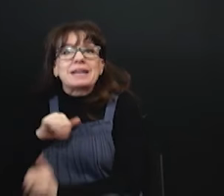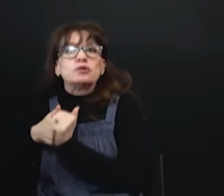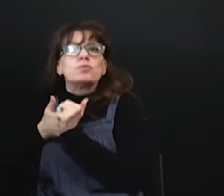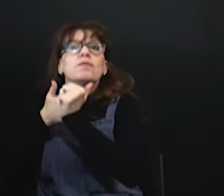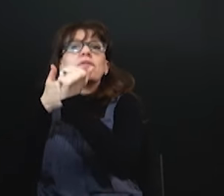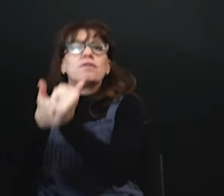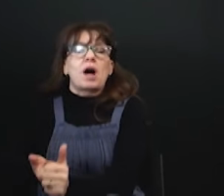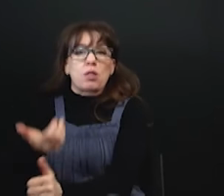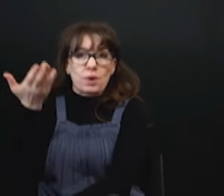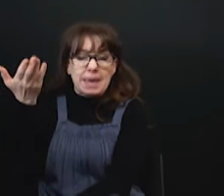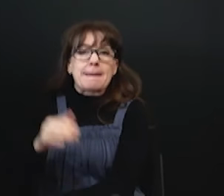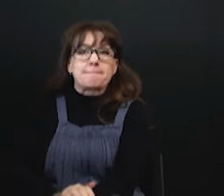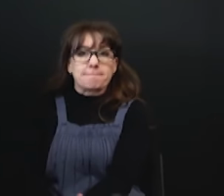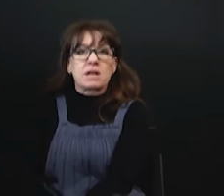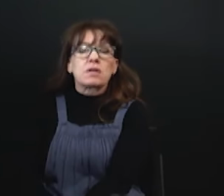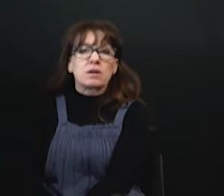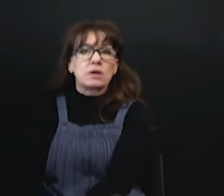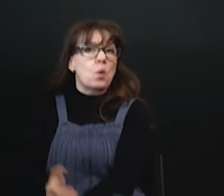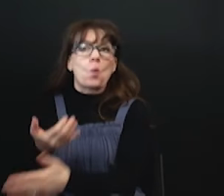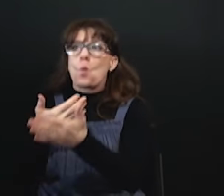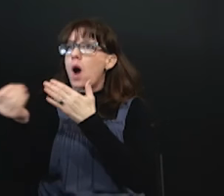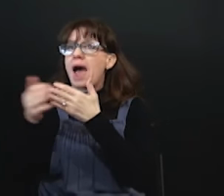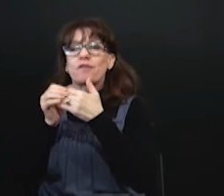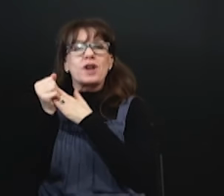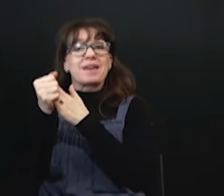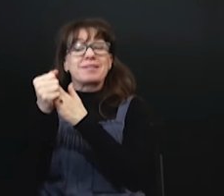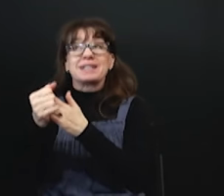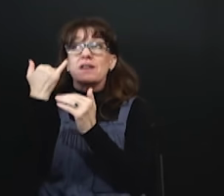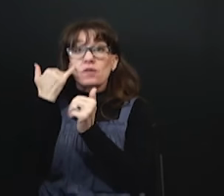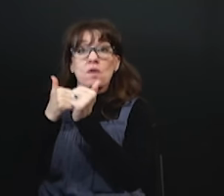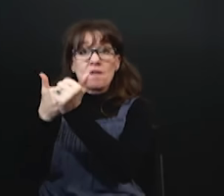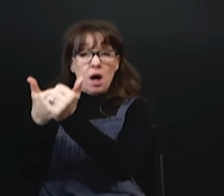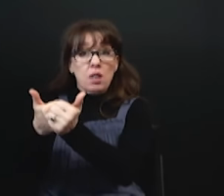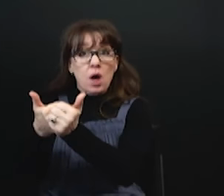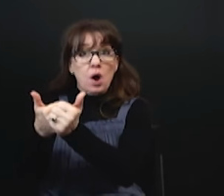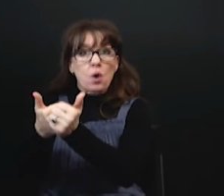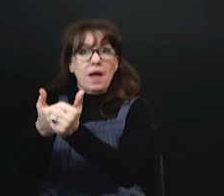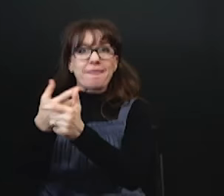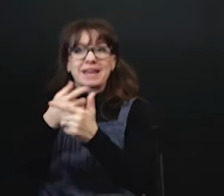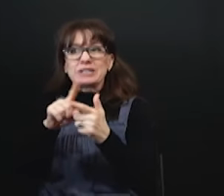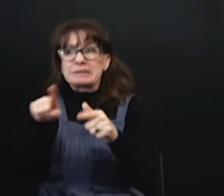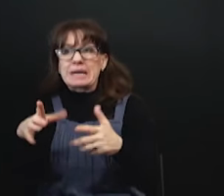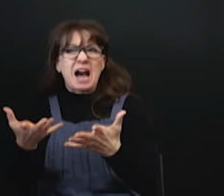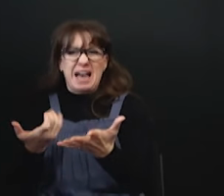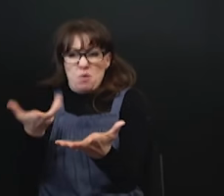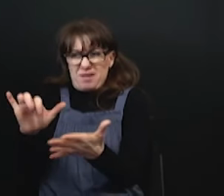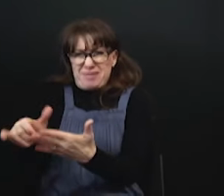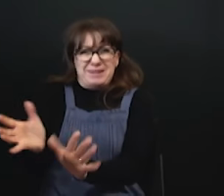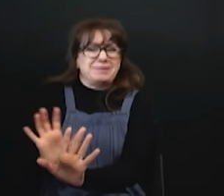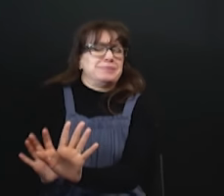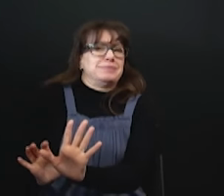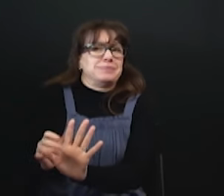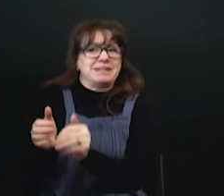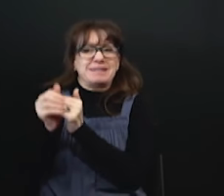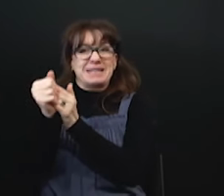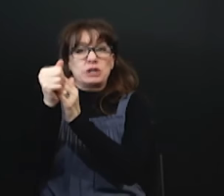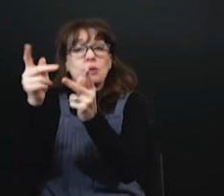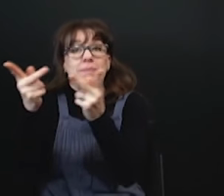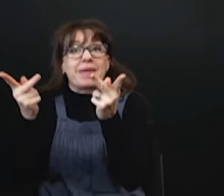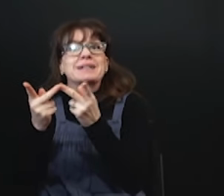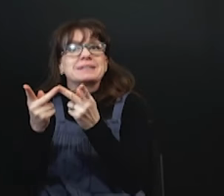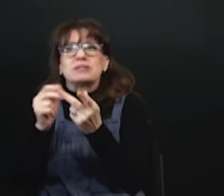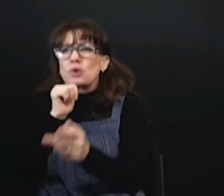him. Wherever he leads. Because if you follow him, he's going to lead you to some places you'd rather not go. He's going to lead you to some places